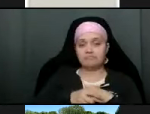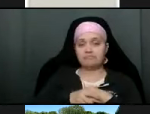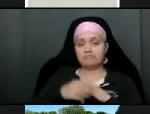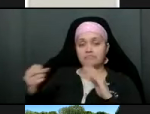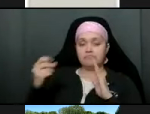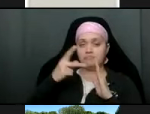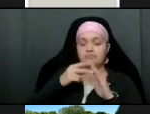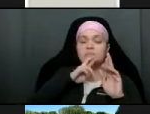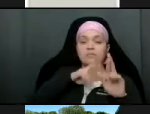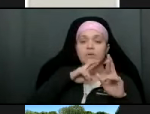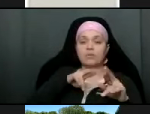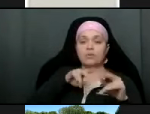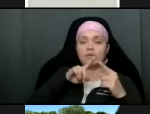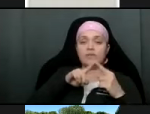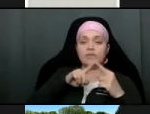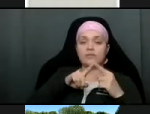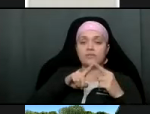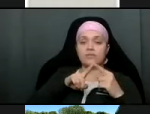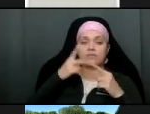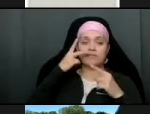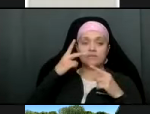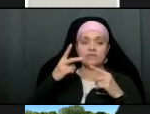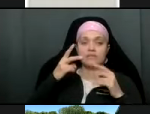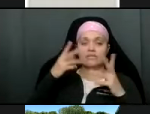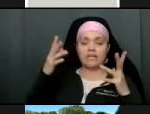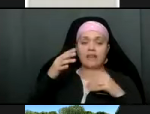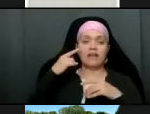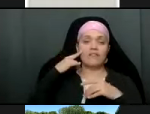back reporting to have seen an Isle of Gold.